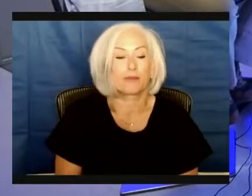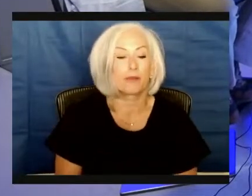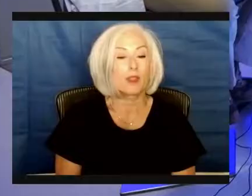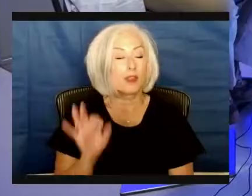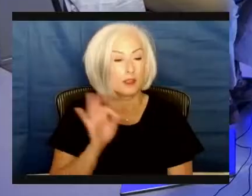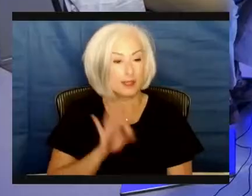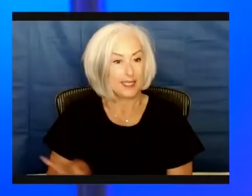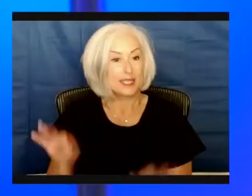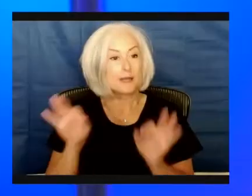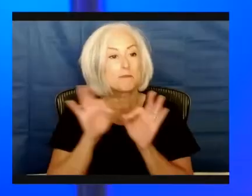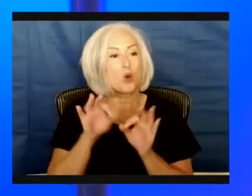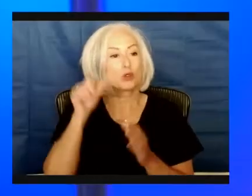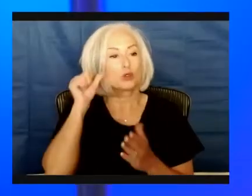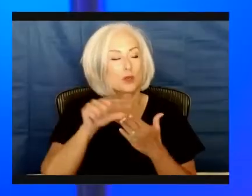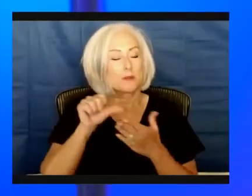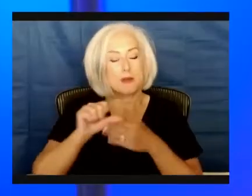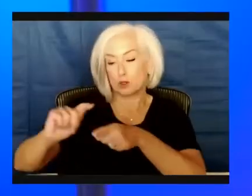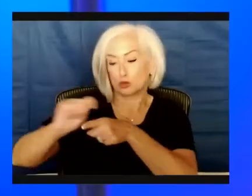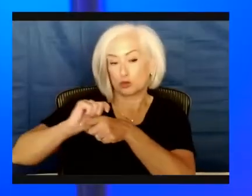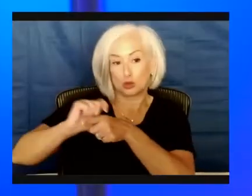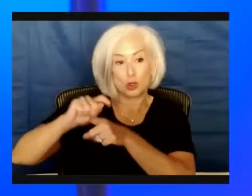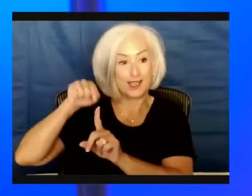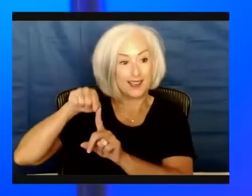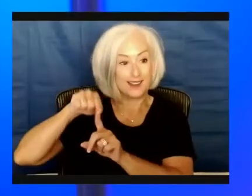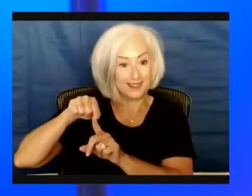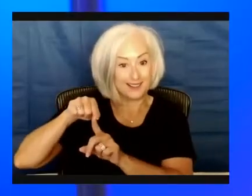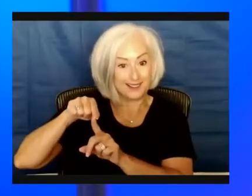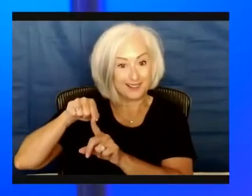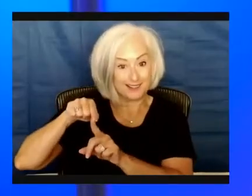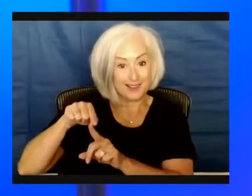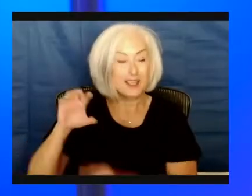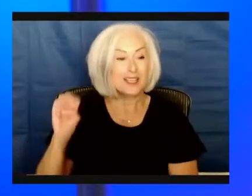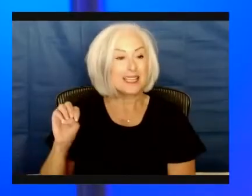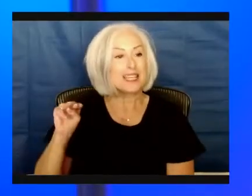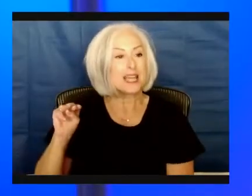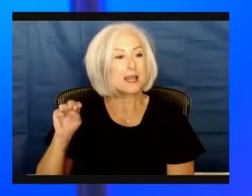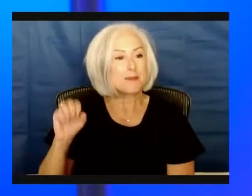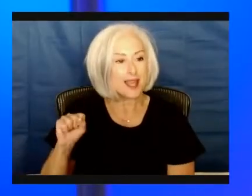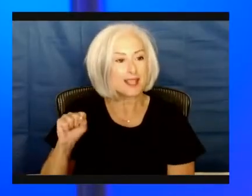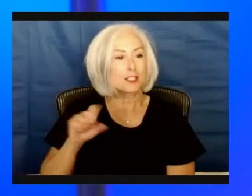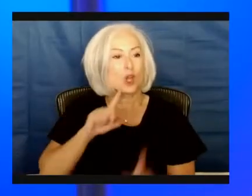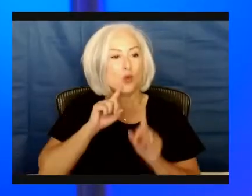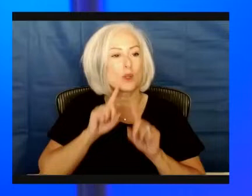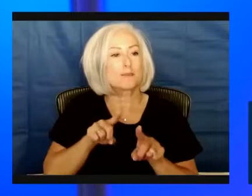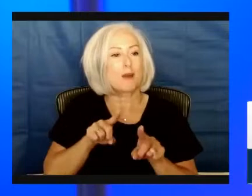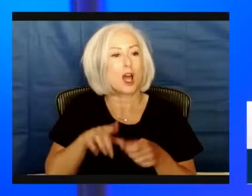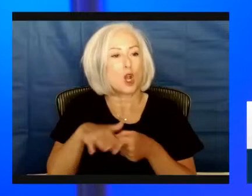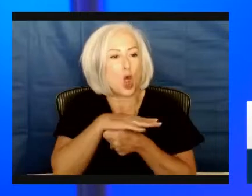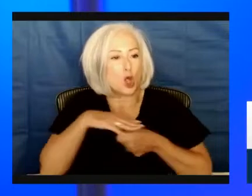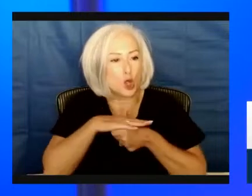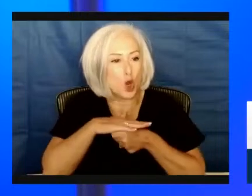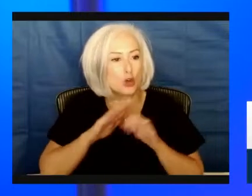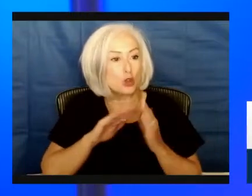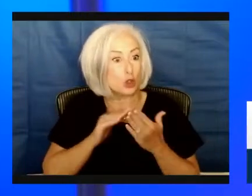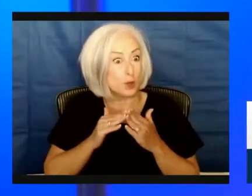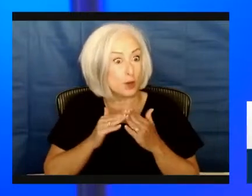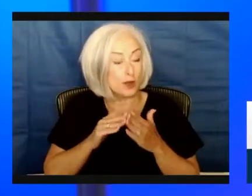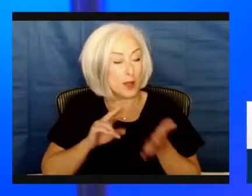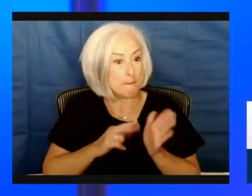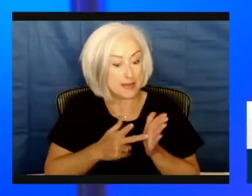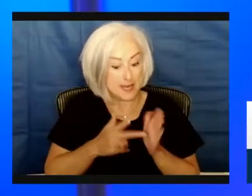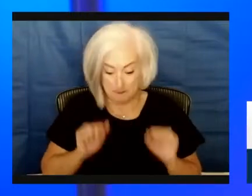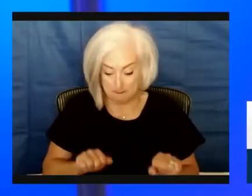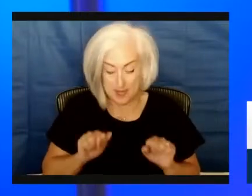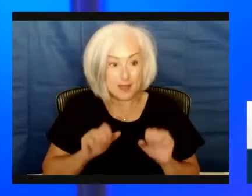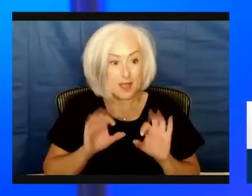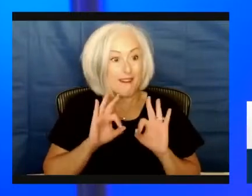the importance of training to prepare for this is that remember EMS is responding within their own communities. So these are potential family members, these are potential loved